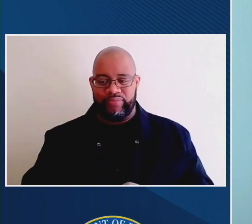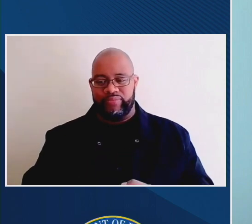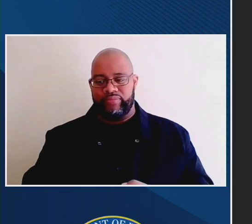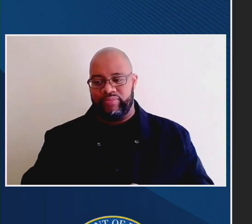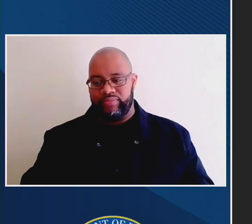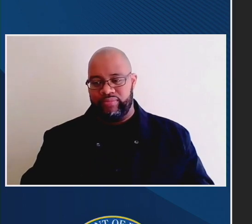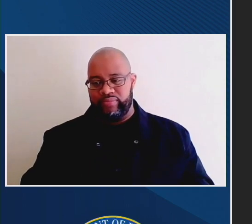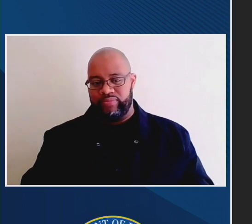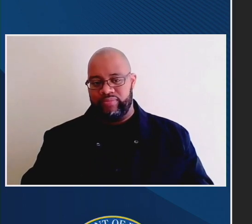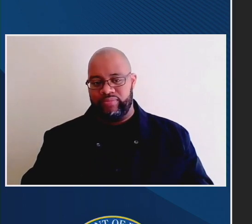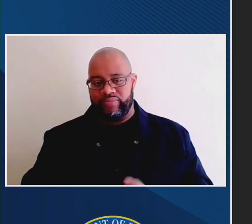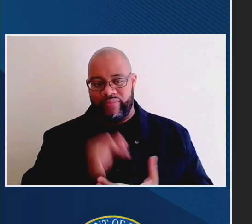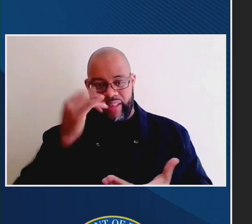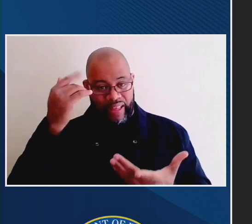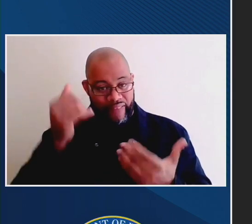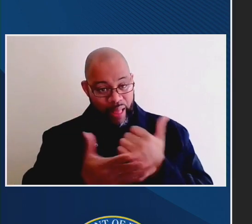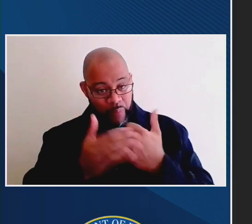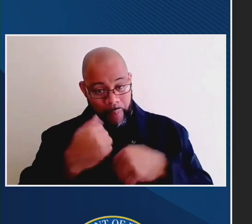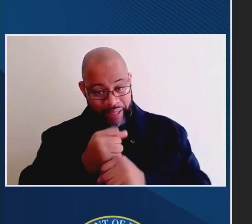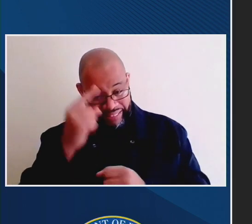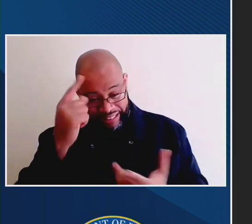I don't know if that helps or makes sense.